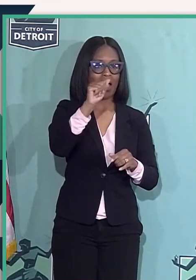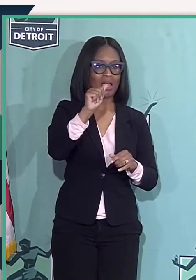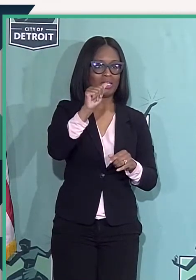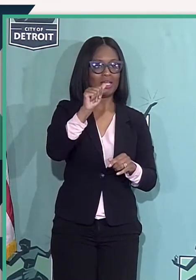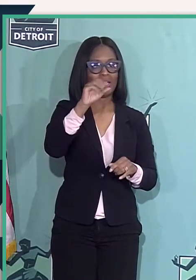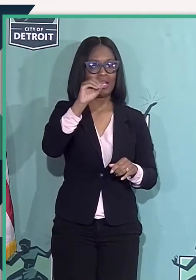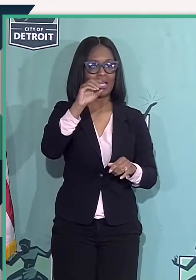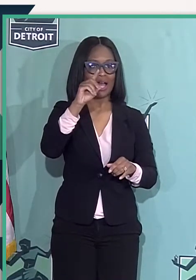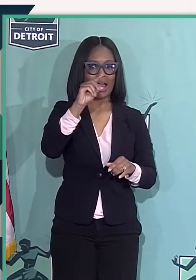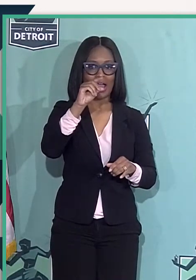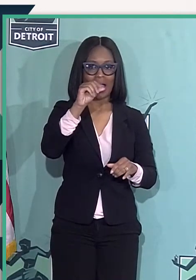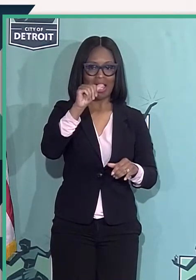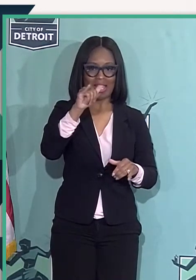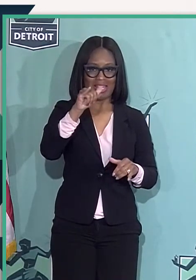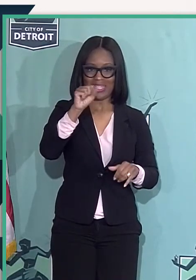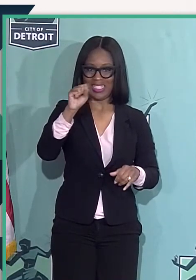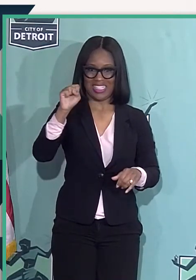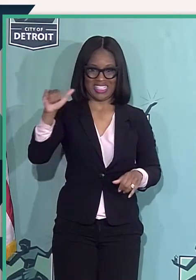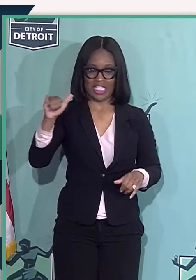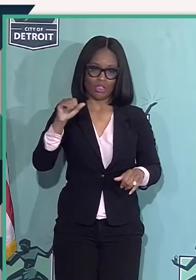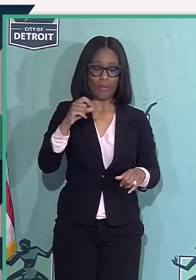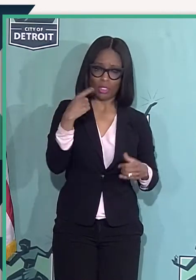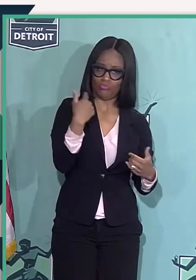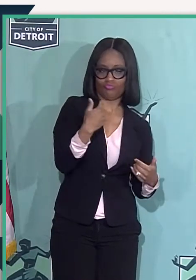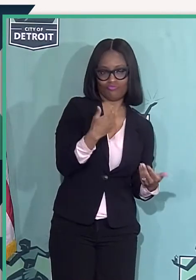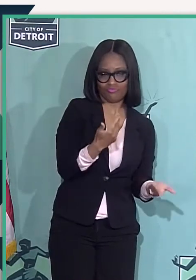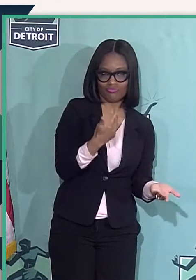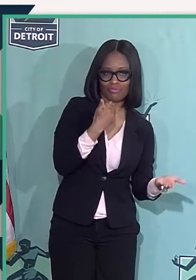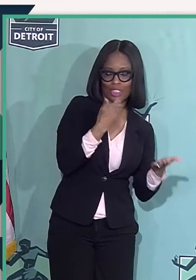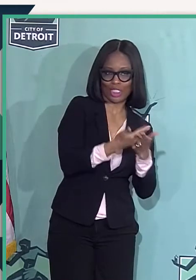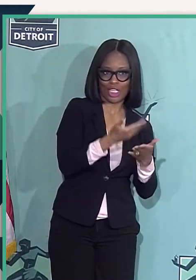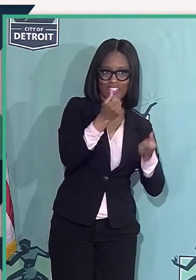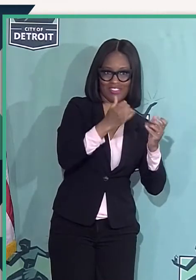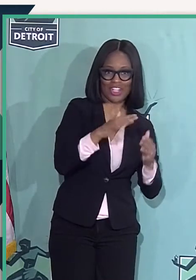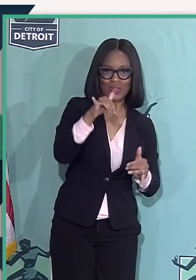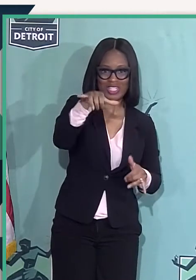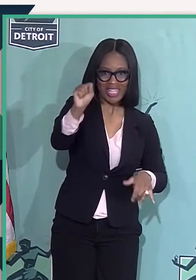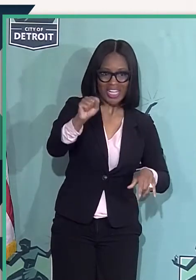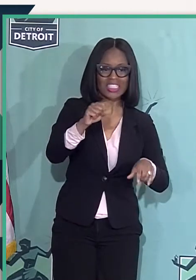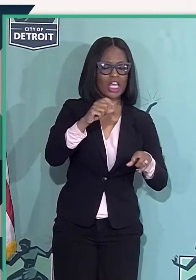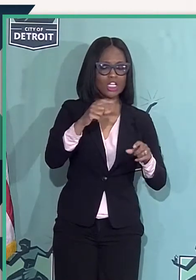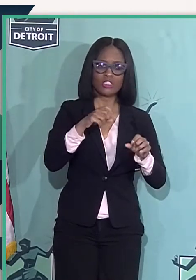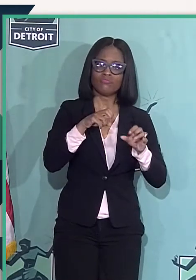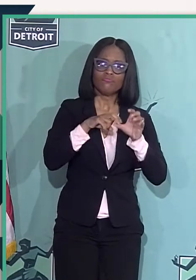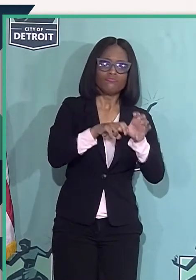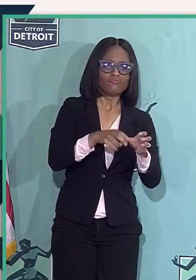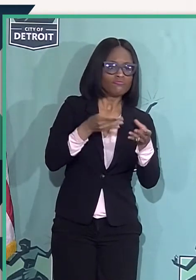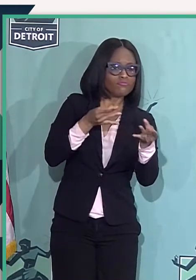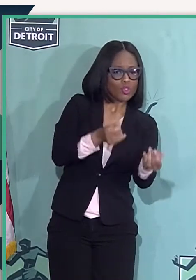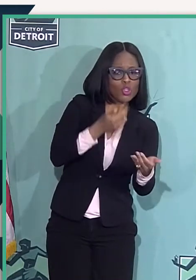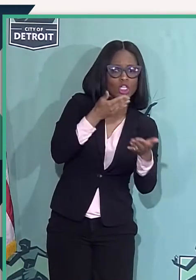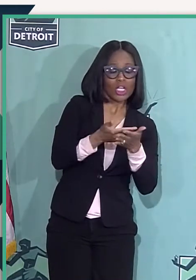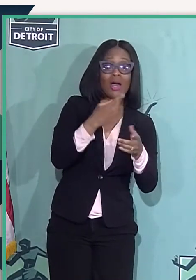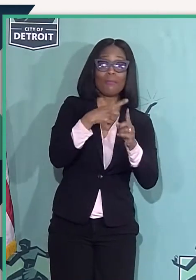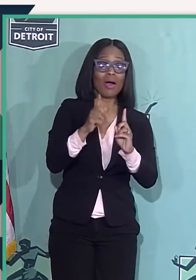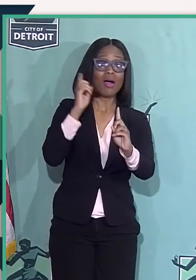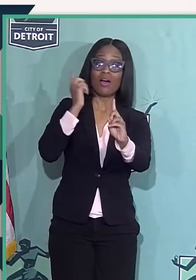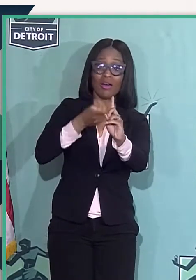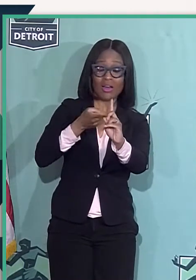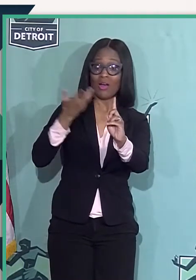minivan. It is a darn good vehicle, and it's a good road trip vehicle. It rides nice. But really, the